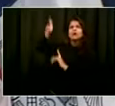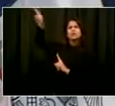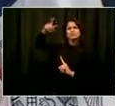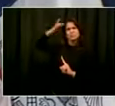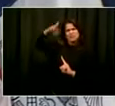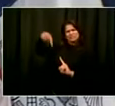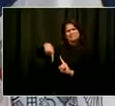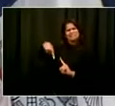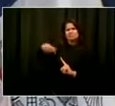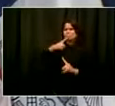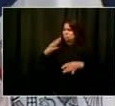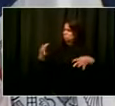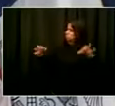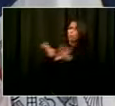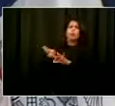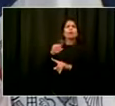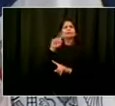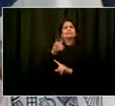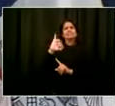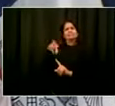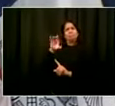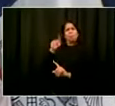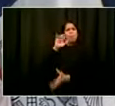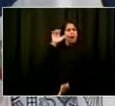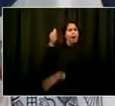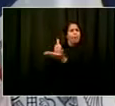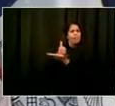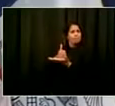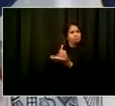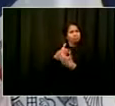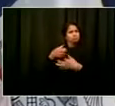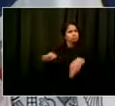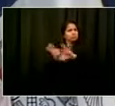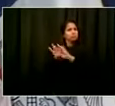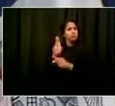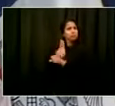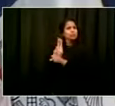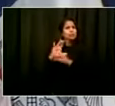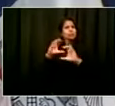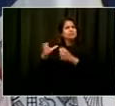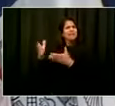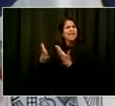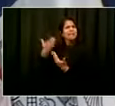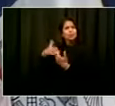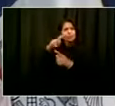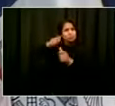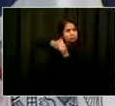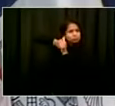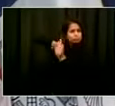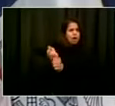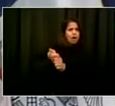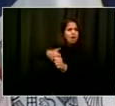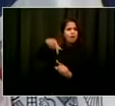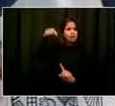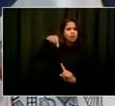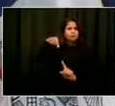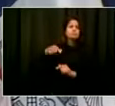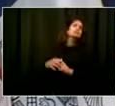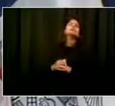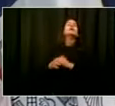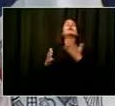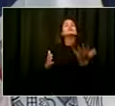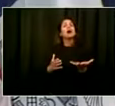approach because I just think it's easier for everyone to make sense of. But I want us to get through this immediate period without creating